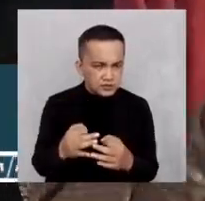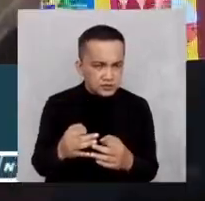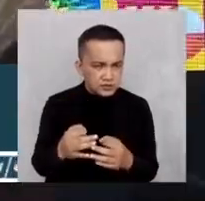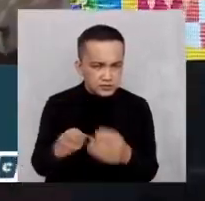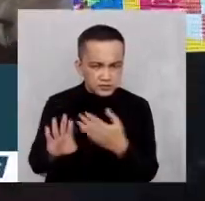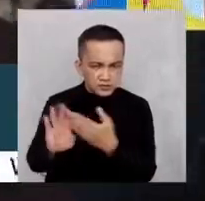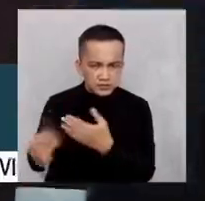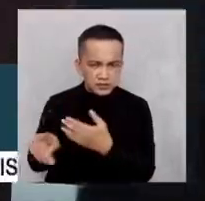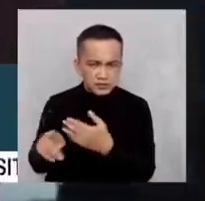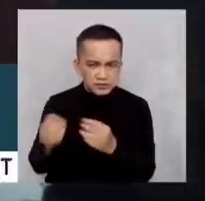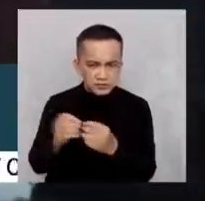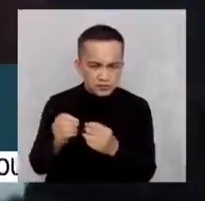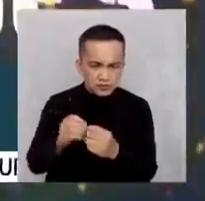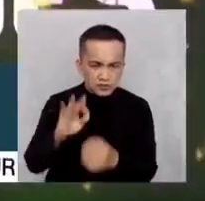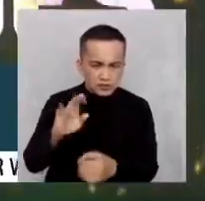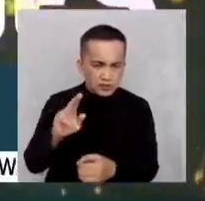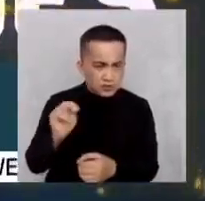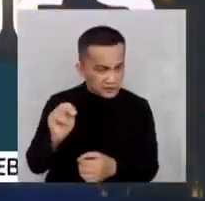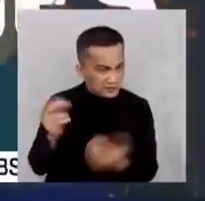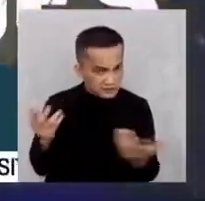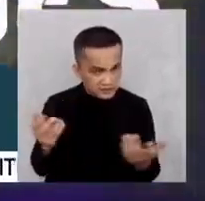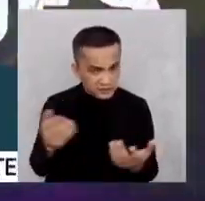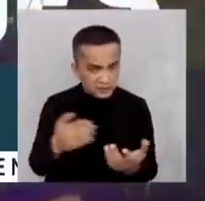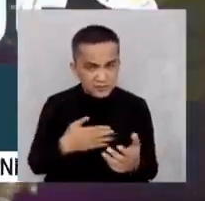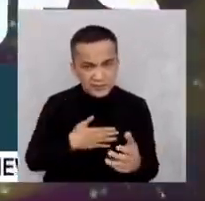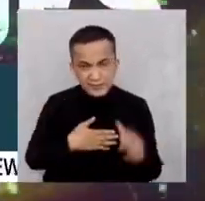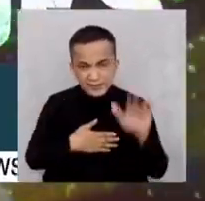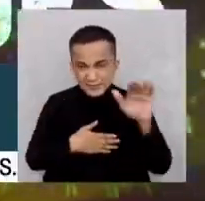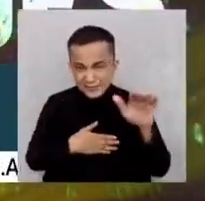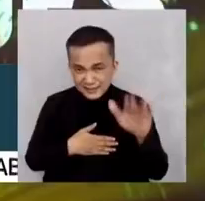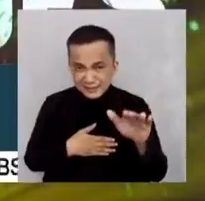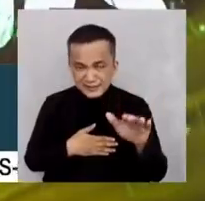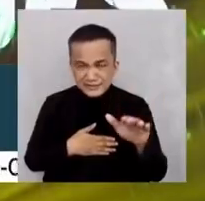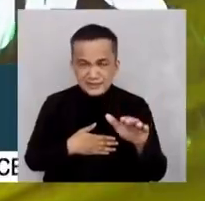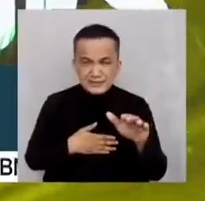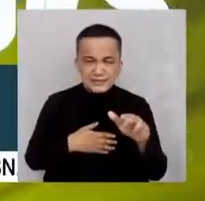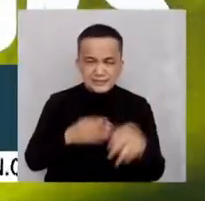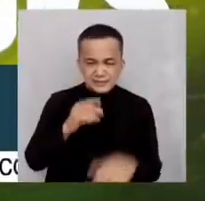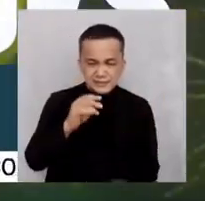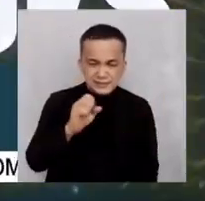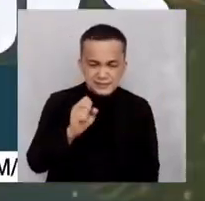"It's more fun." So my appeal to the Secretary is,